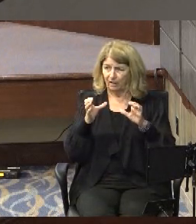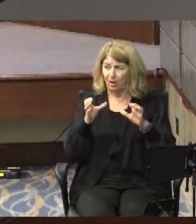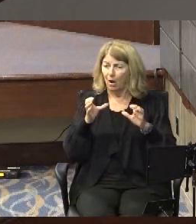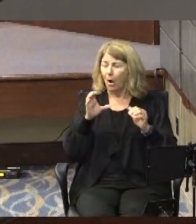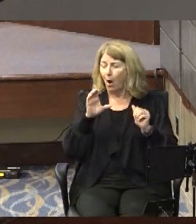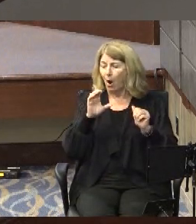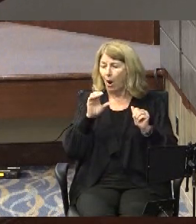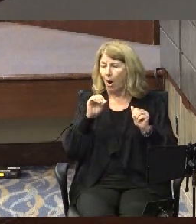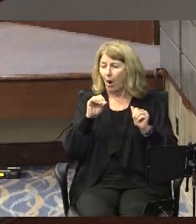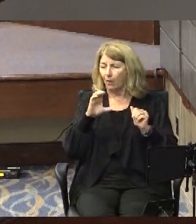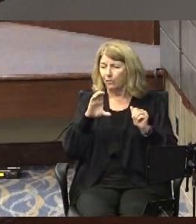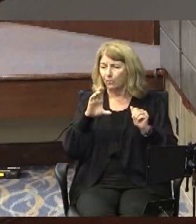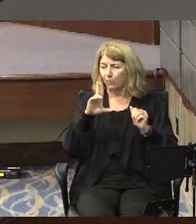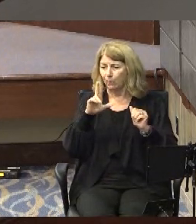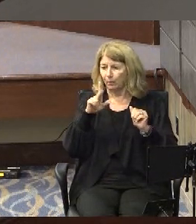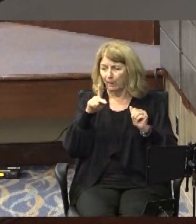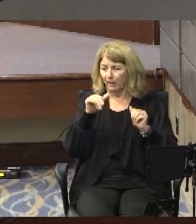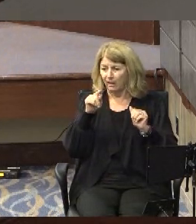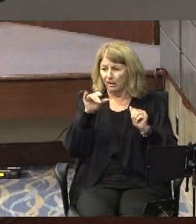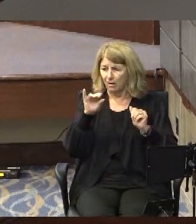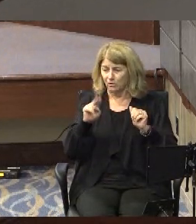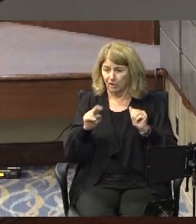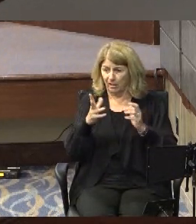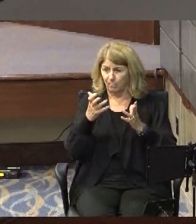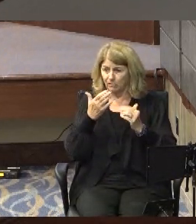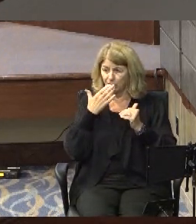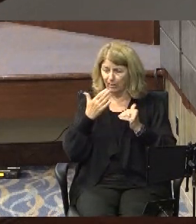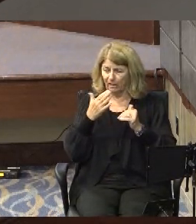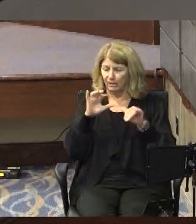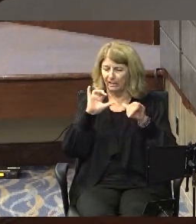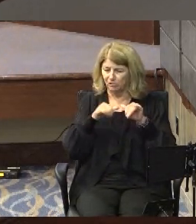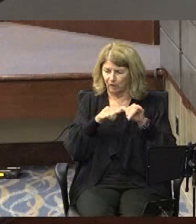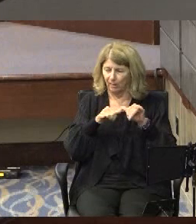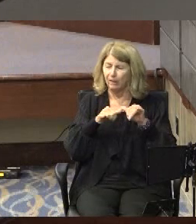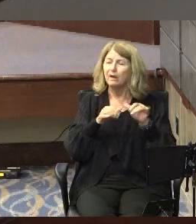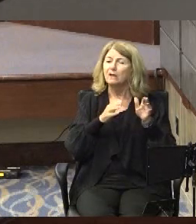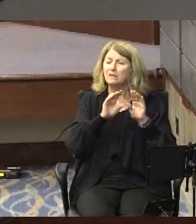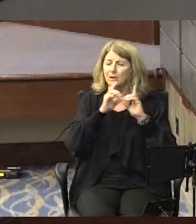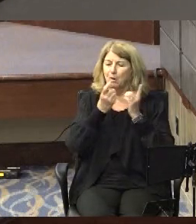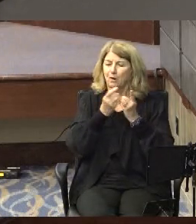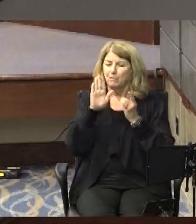Waco. And I want to thank your engineering department and your planning department because